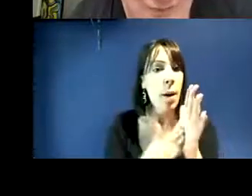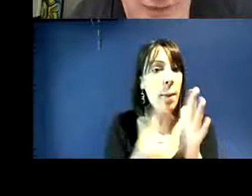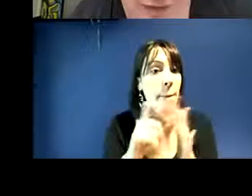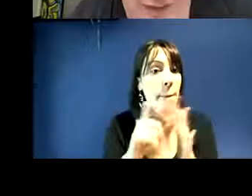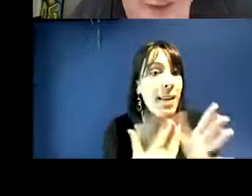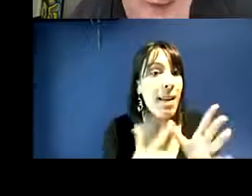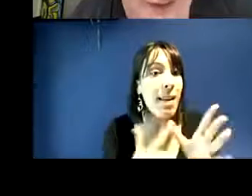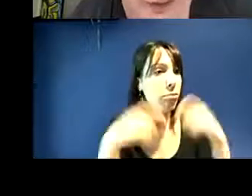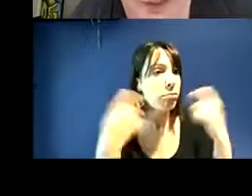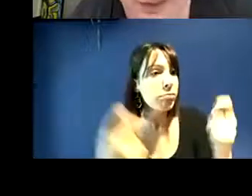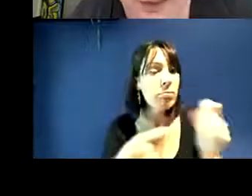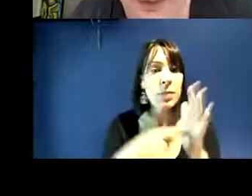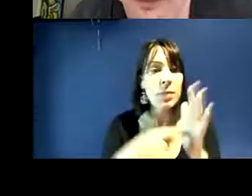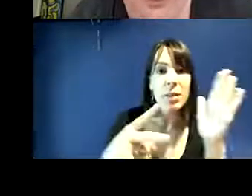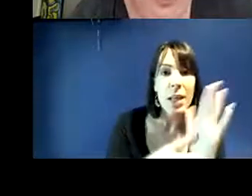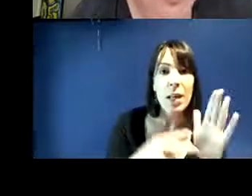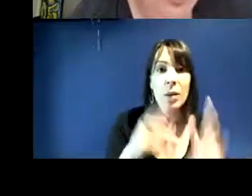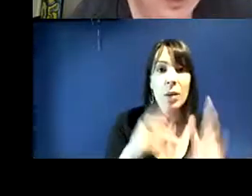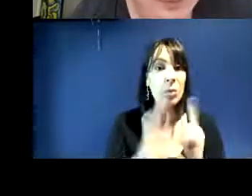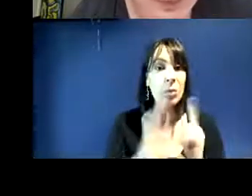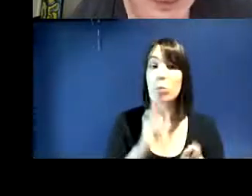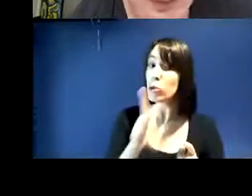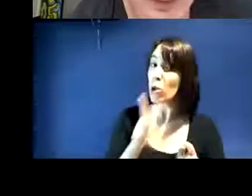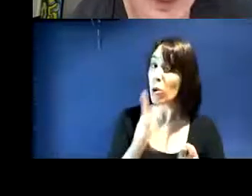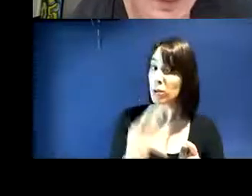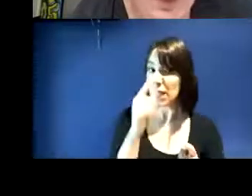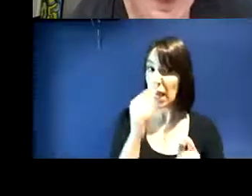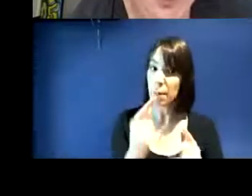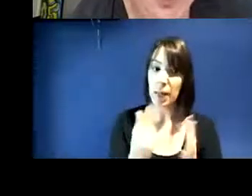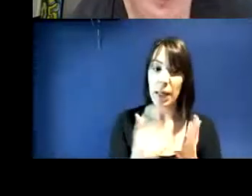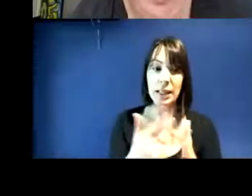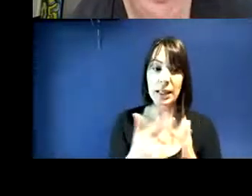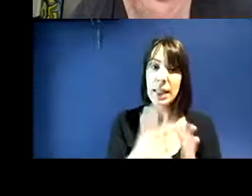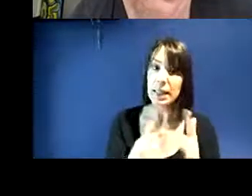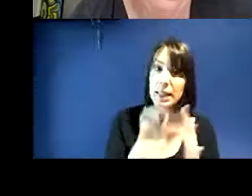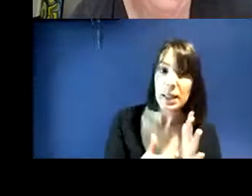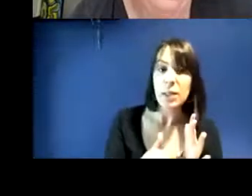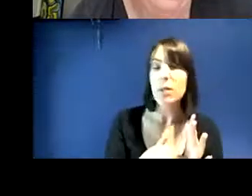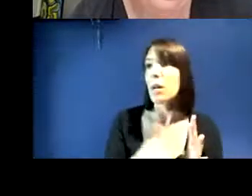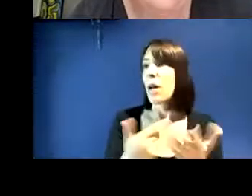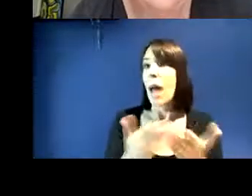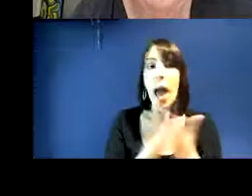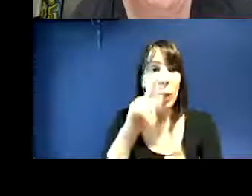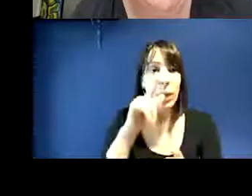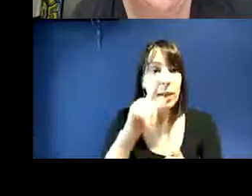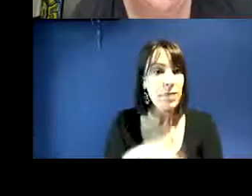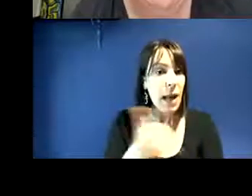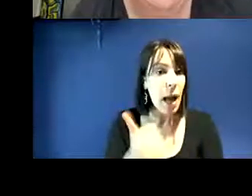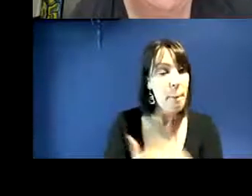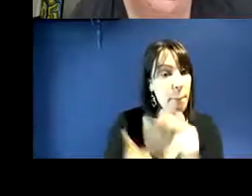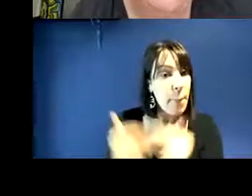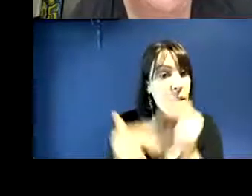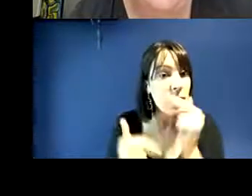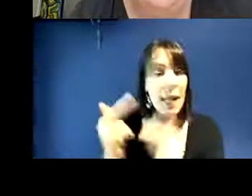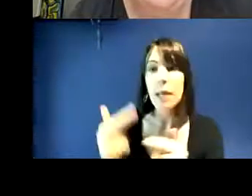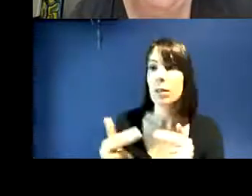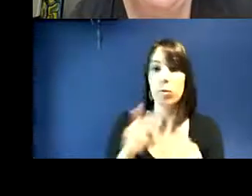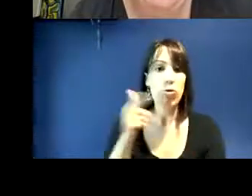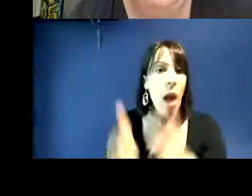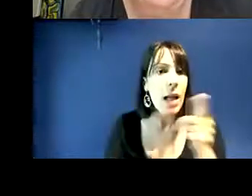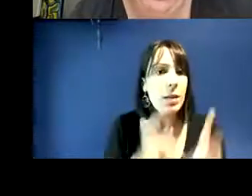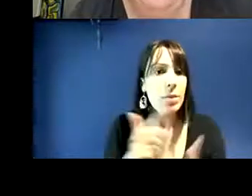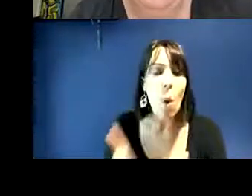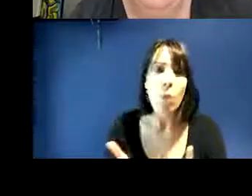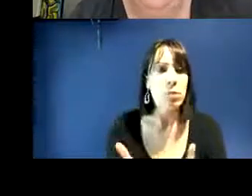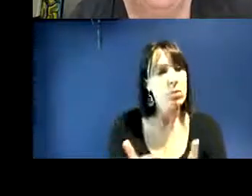jokes, and even the very infrastructure of our buildings, our transport, and our streets. But amongst the evidence about